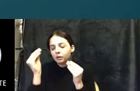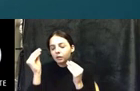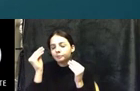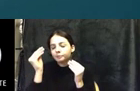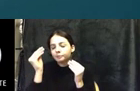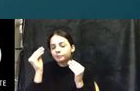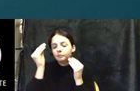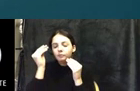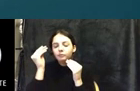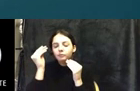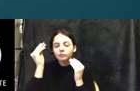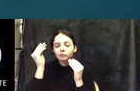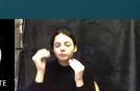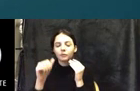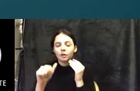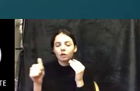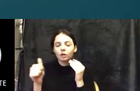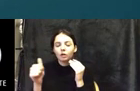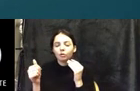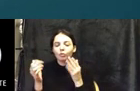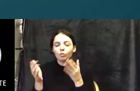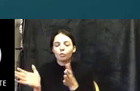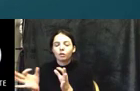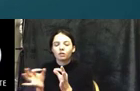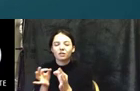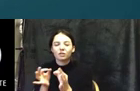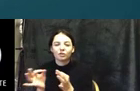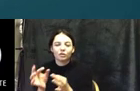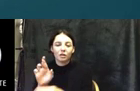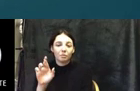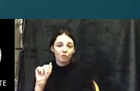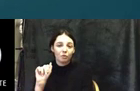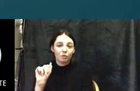the other way they describe rape, sometimes they say